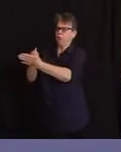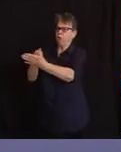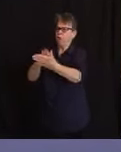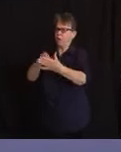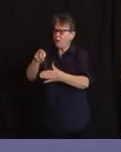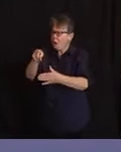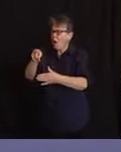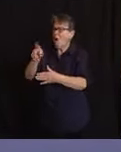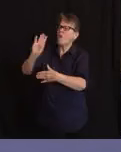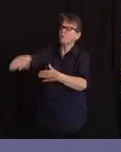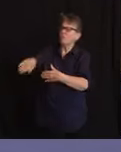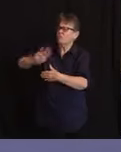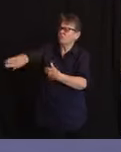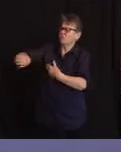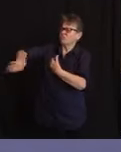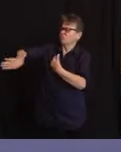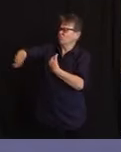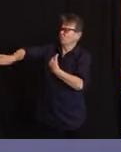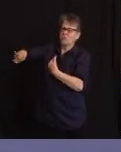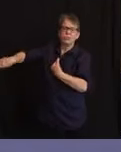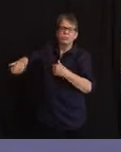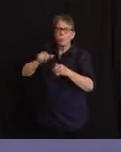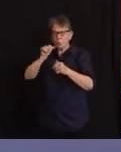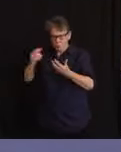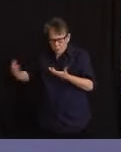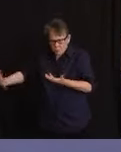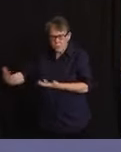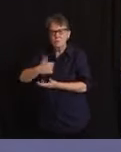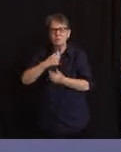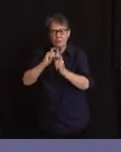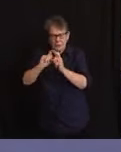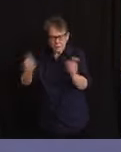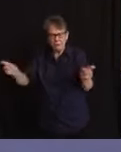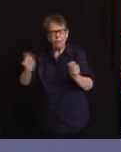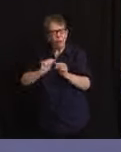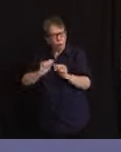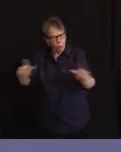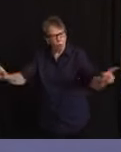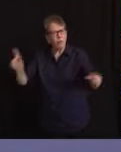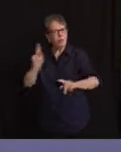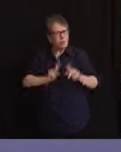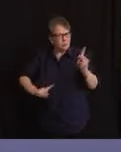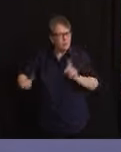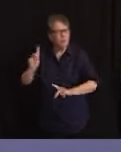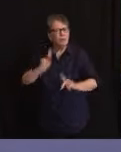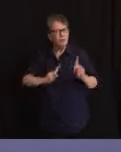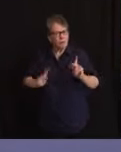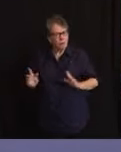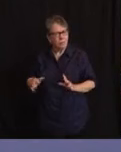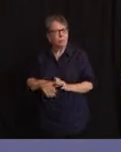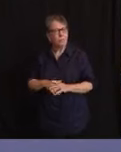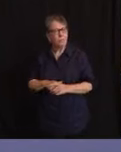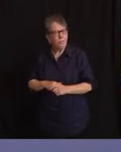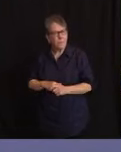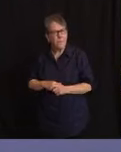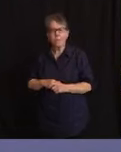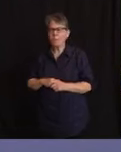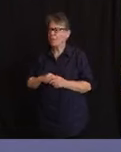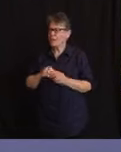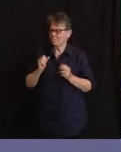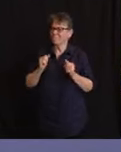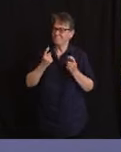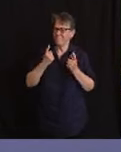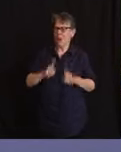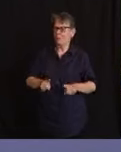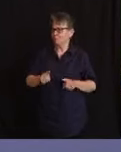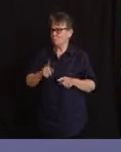The last thing we need right now as a state, with inequalities that already exist in peacetime before this ever came upon us,